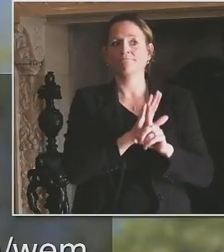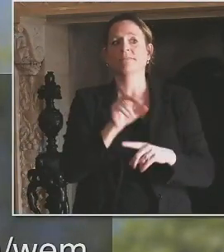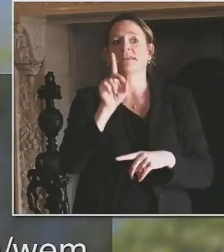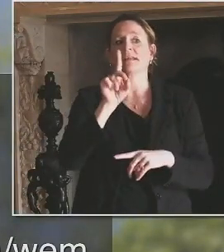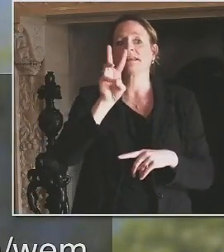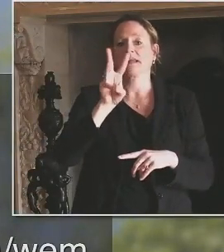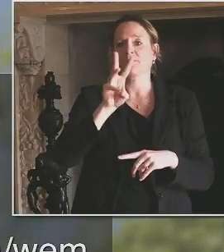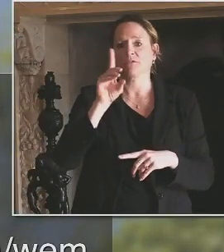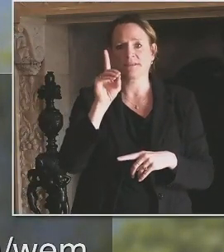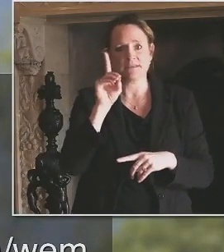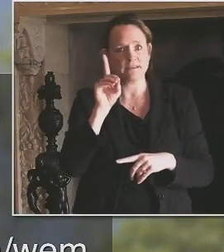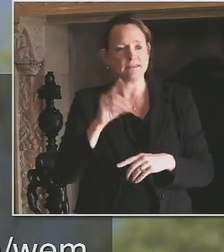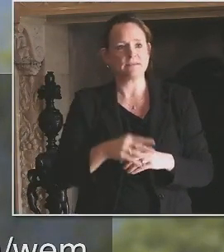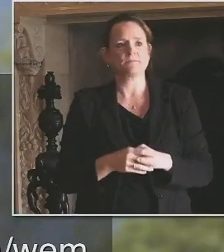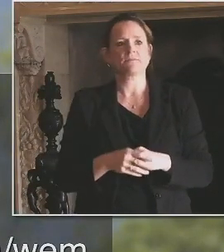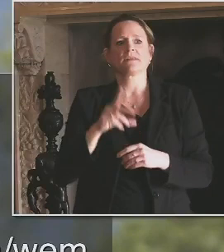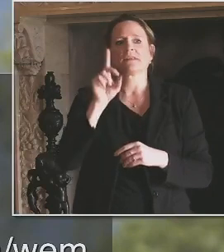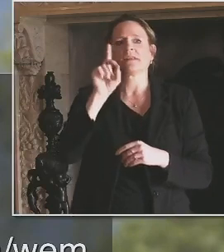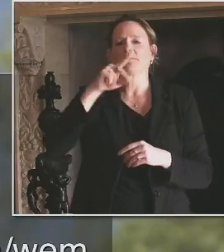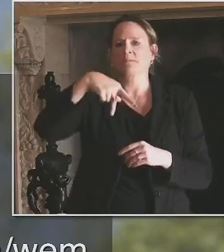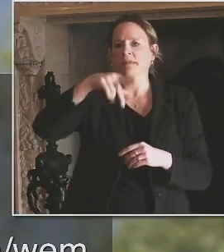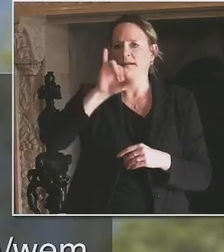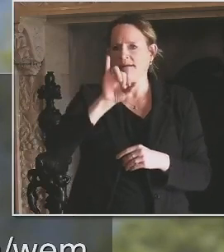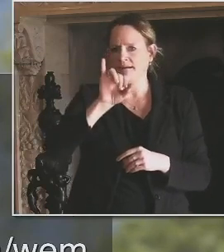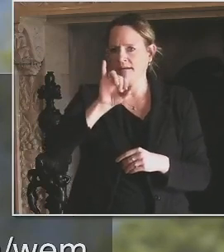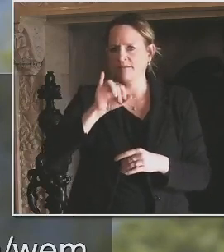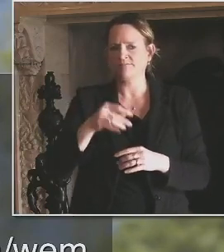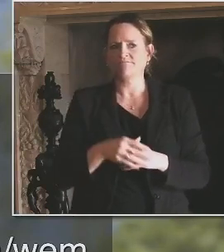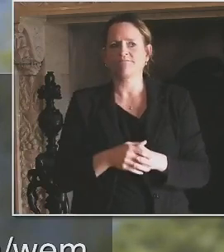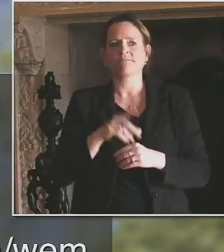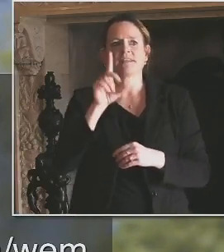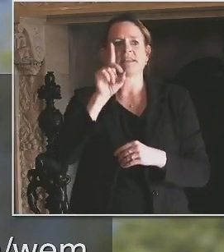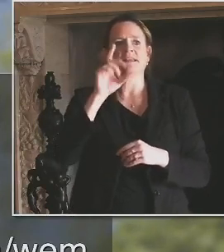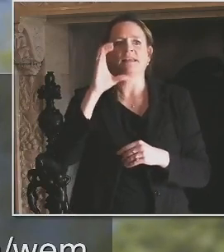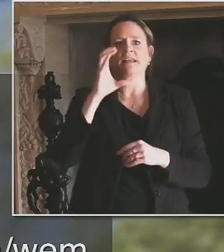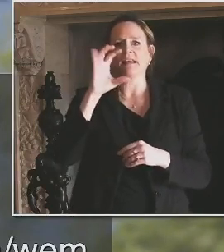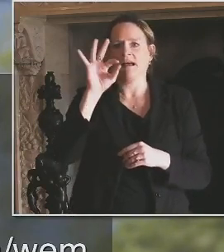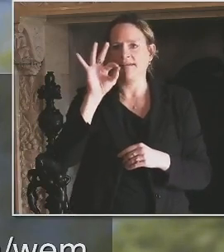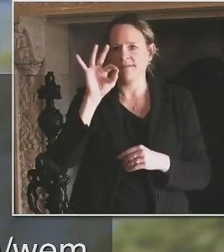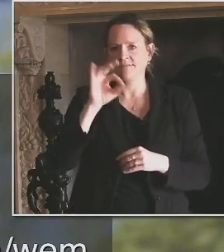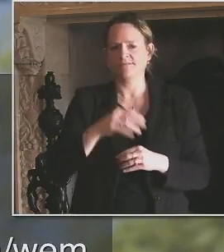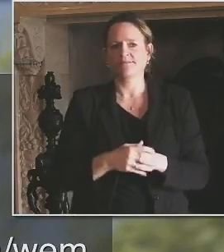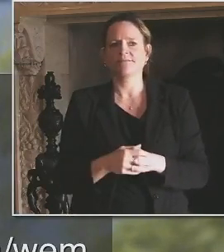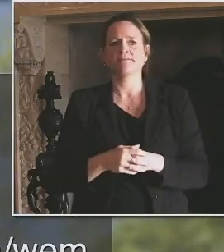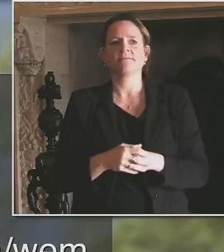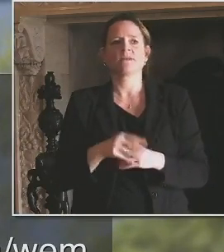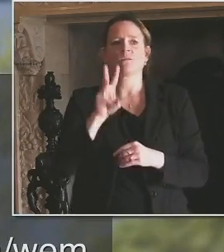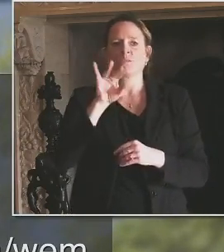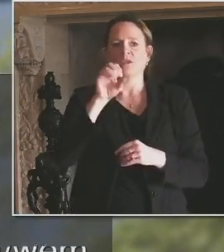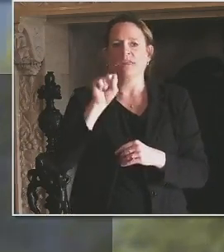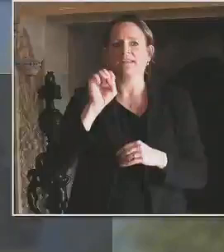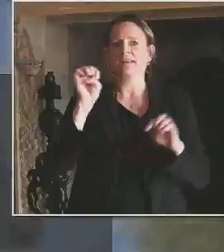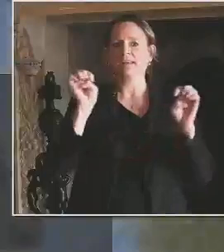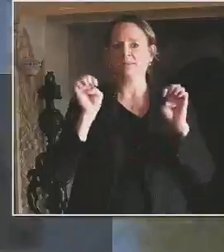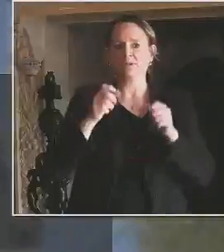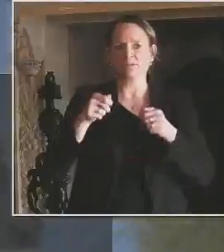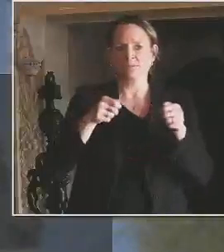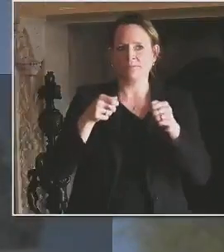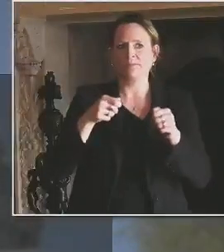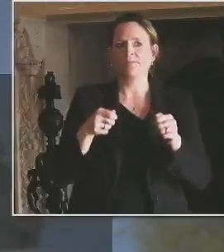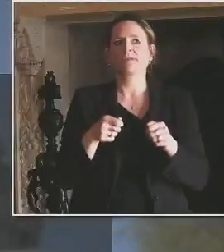Public Instruction, and the Department of Children and Families, and Wisconsin Emergency Management. Be safe and have a great